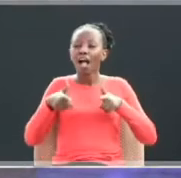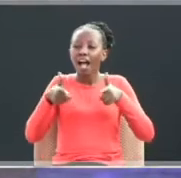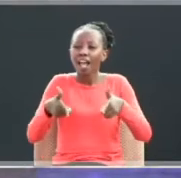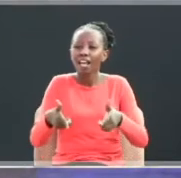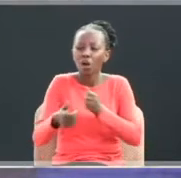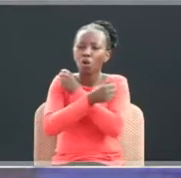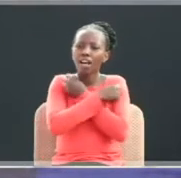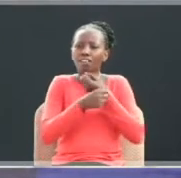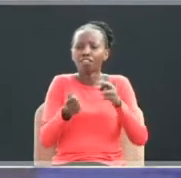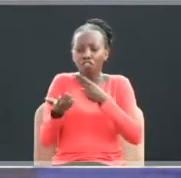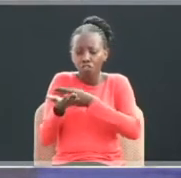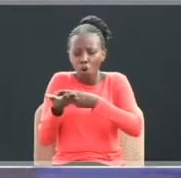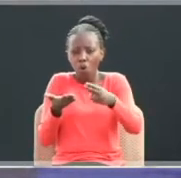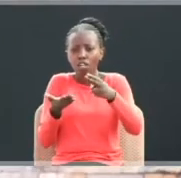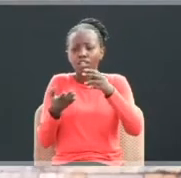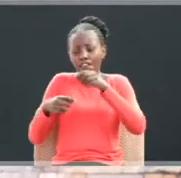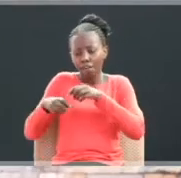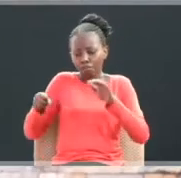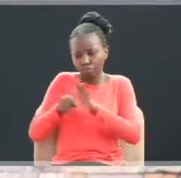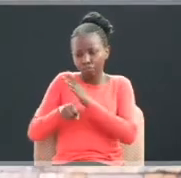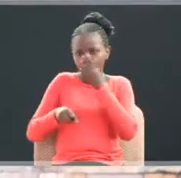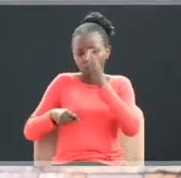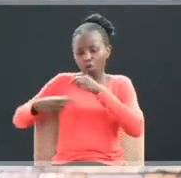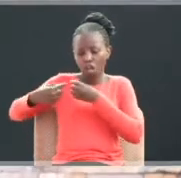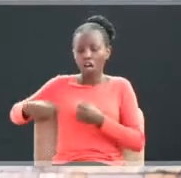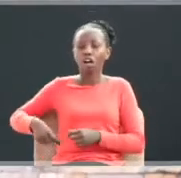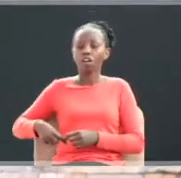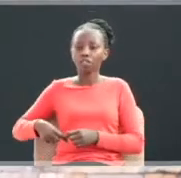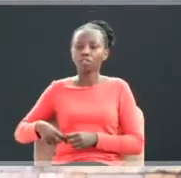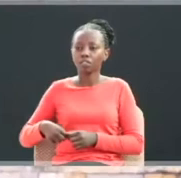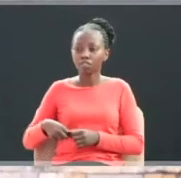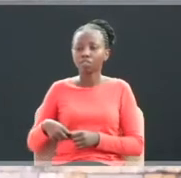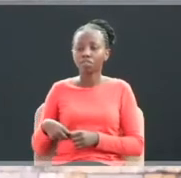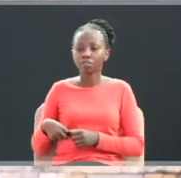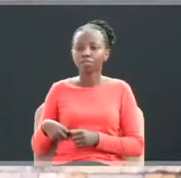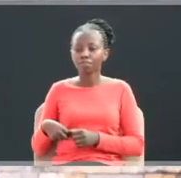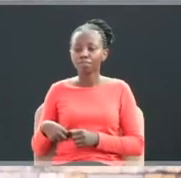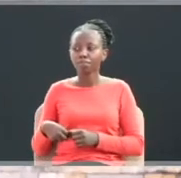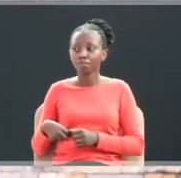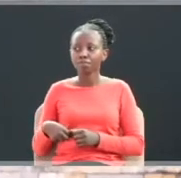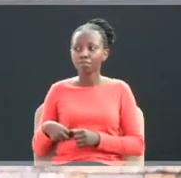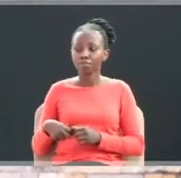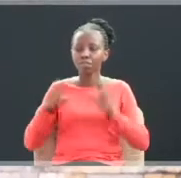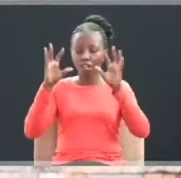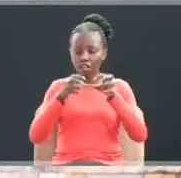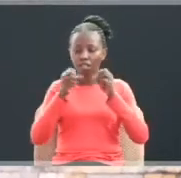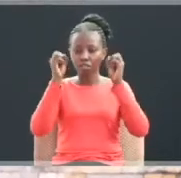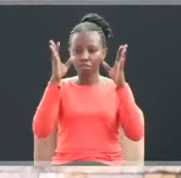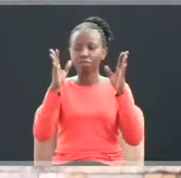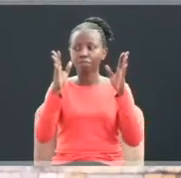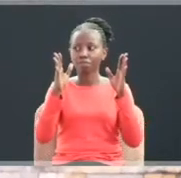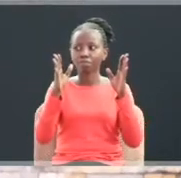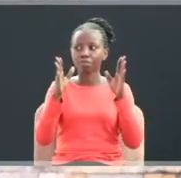up. Hallelujah. Let that passion eat you up. Hallelujah. I am the Lord.